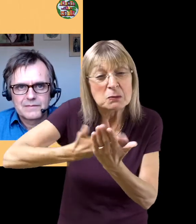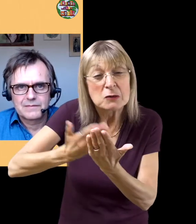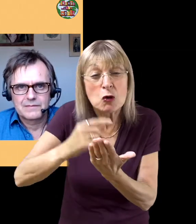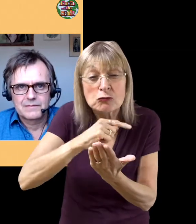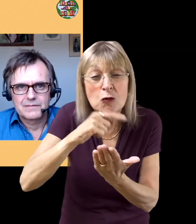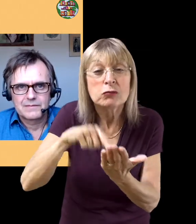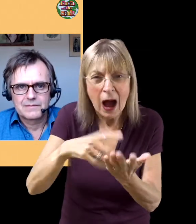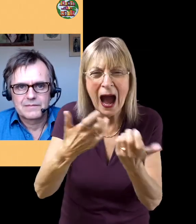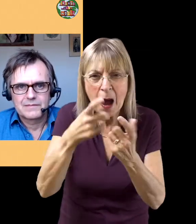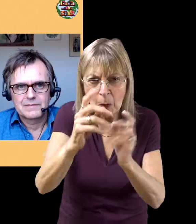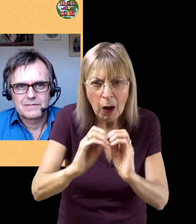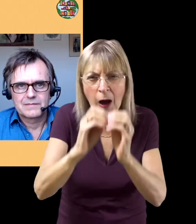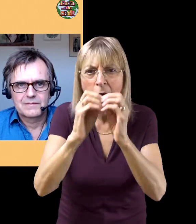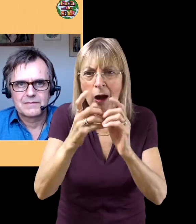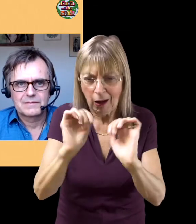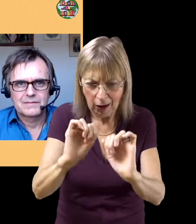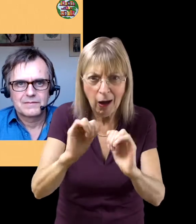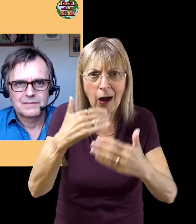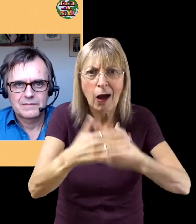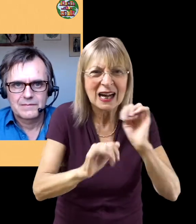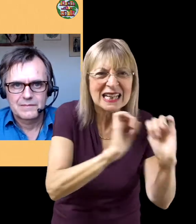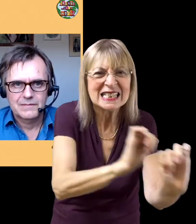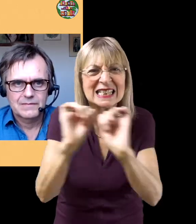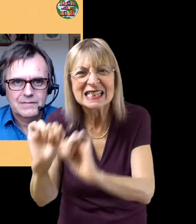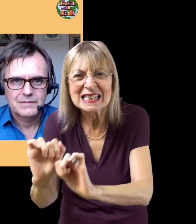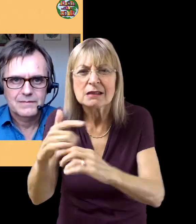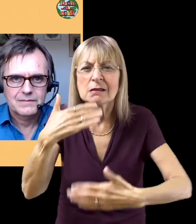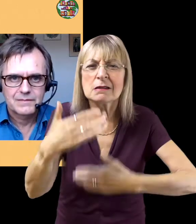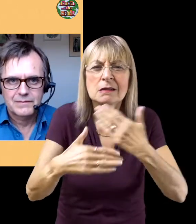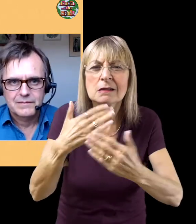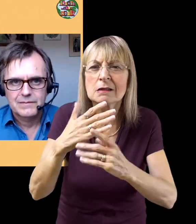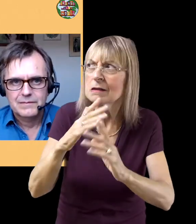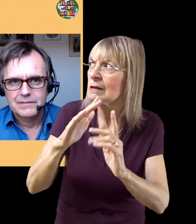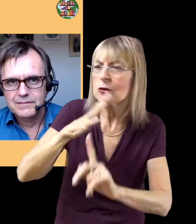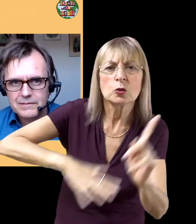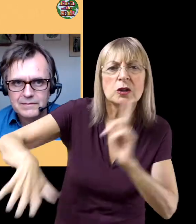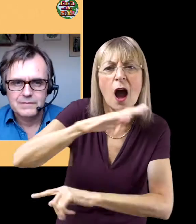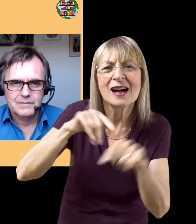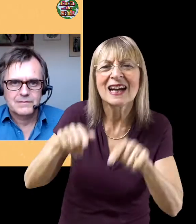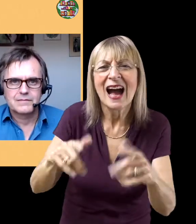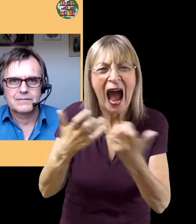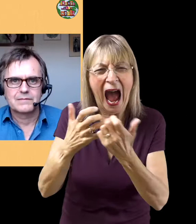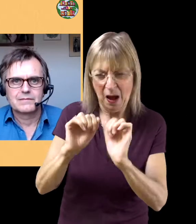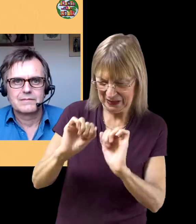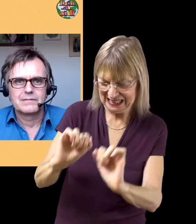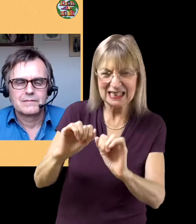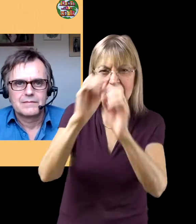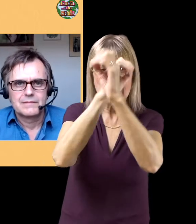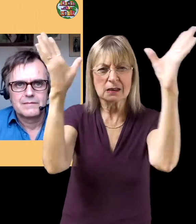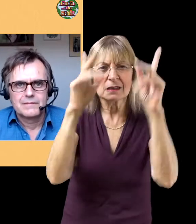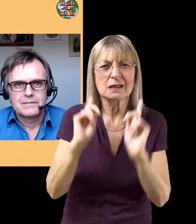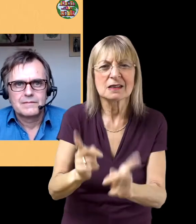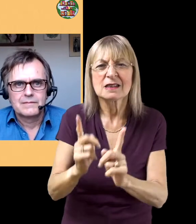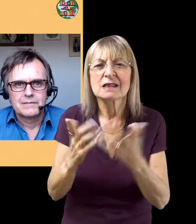pages, how much they develop in their relationship with themselves, in their confidence about the whole world and that kind of thing. And